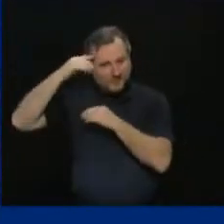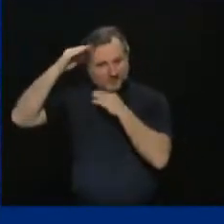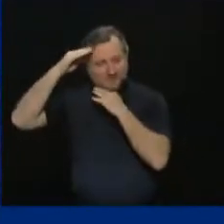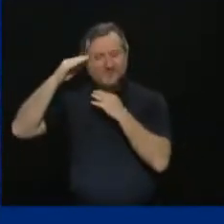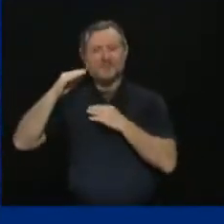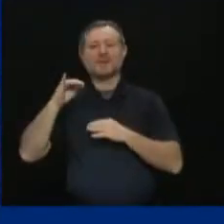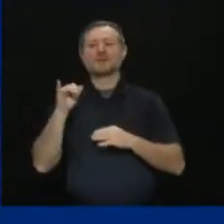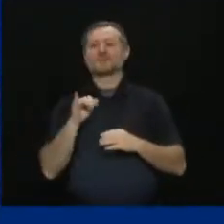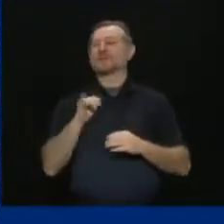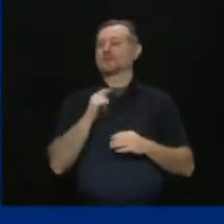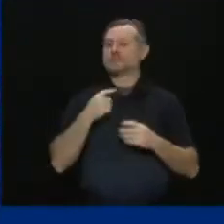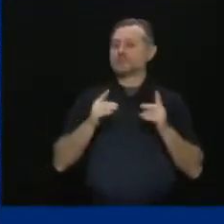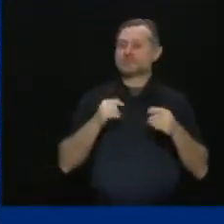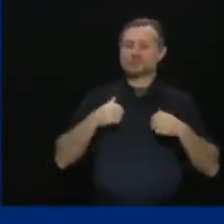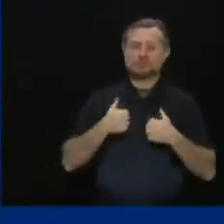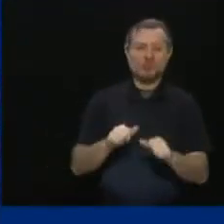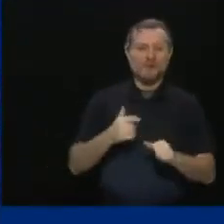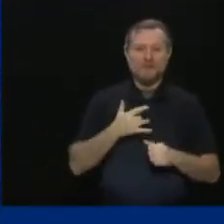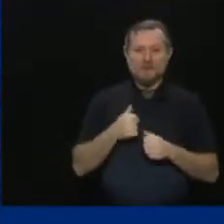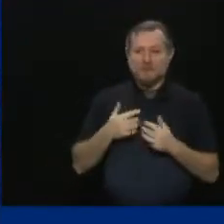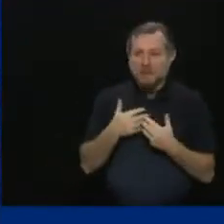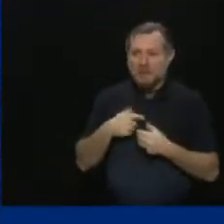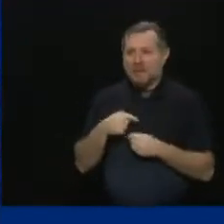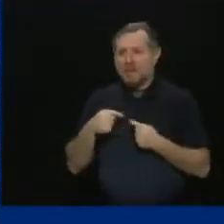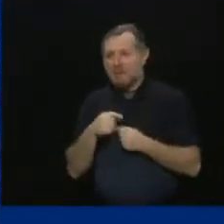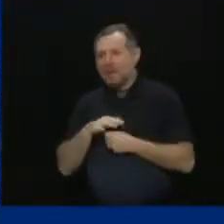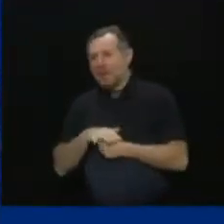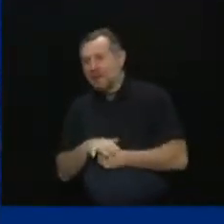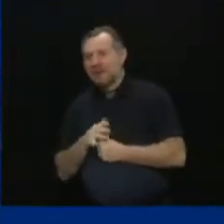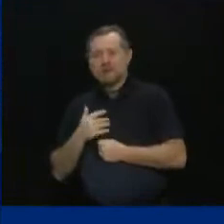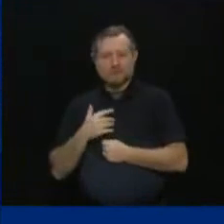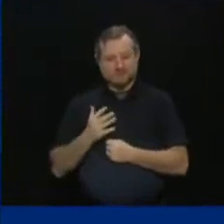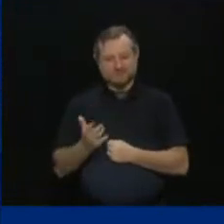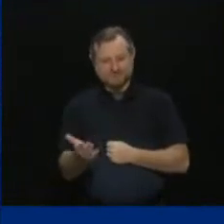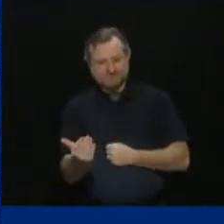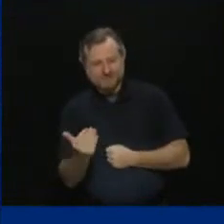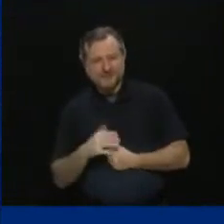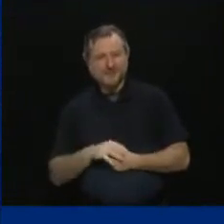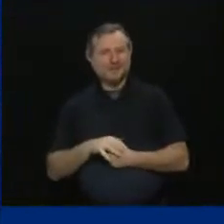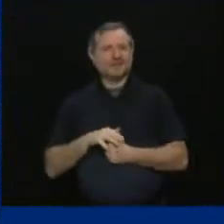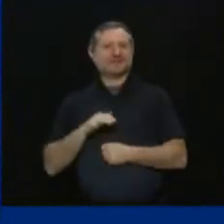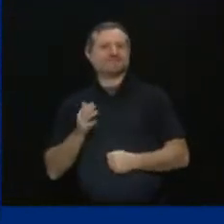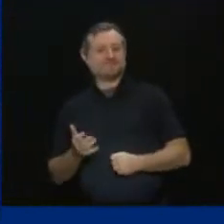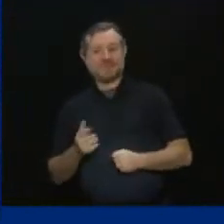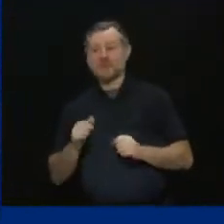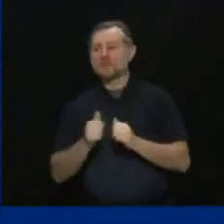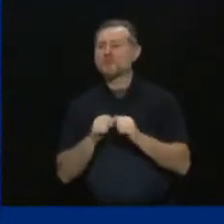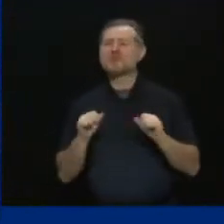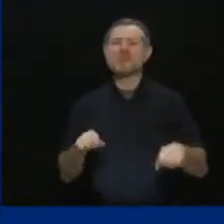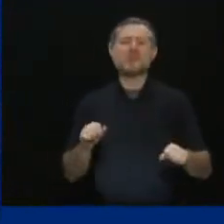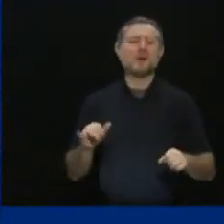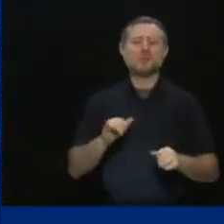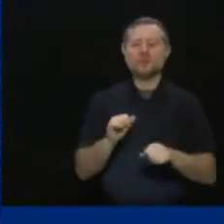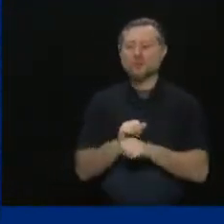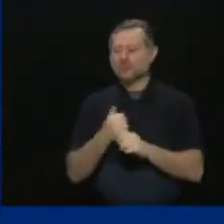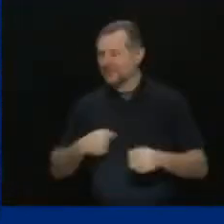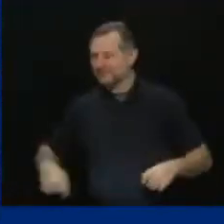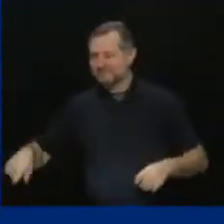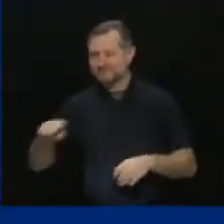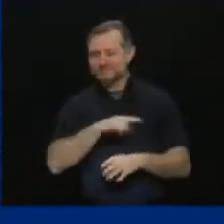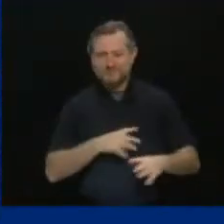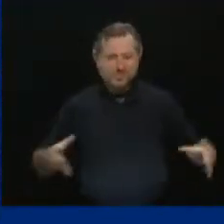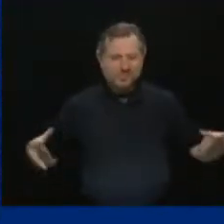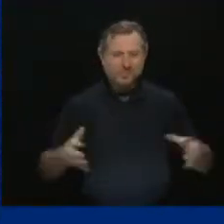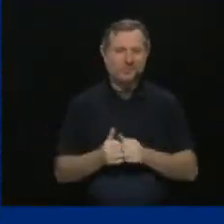self-medicating. And with the right support and with the resolve of everybody here, the solutions are attainable